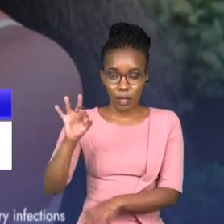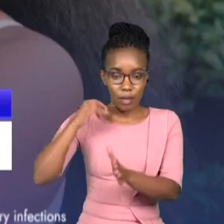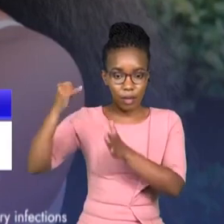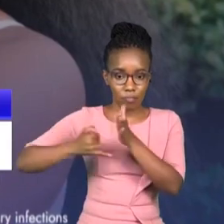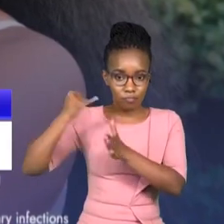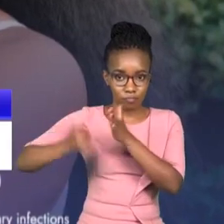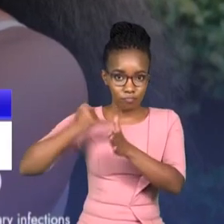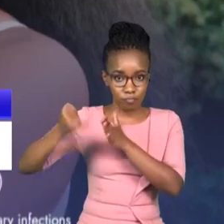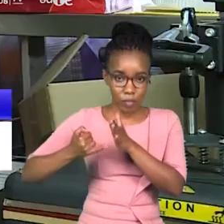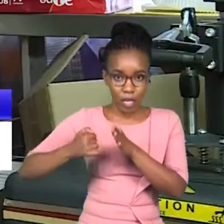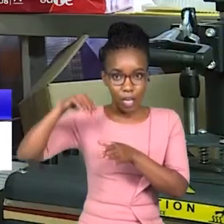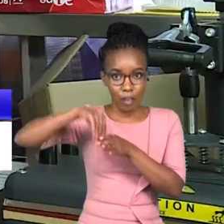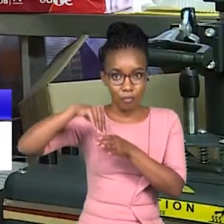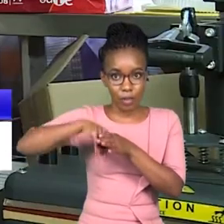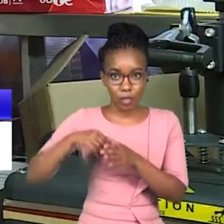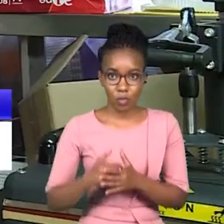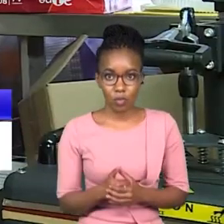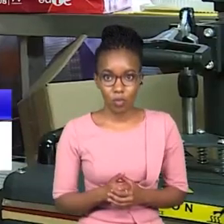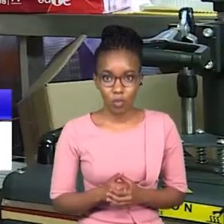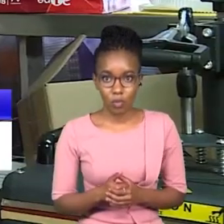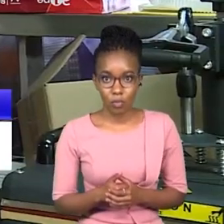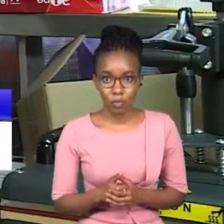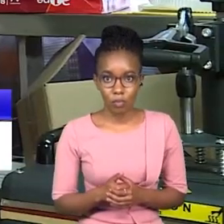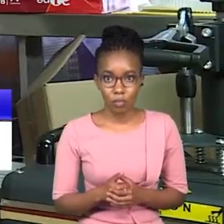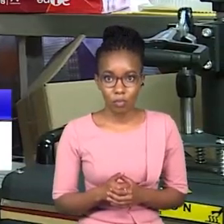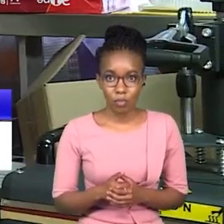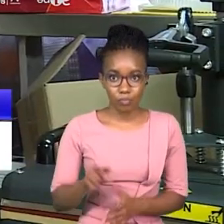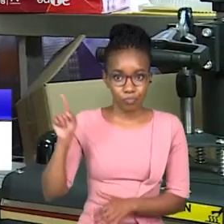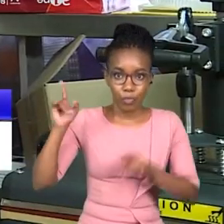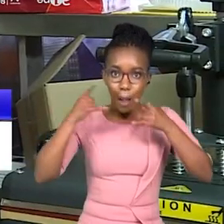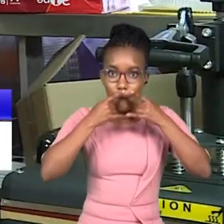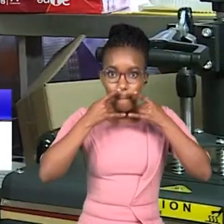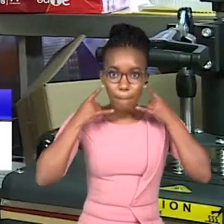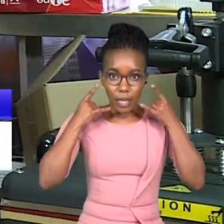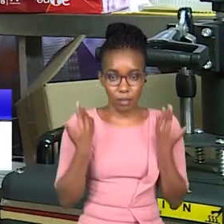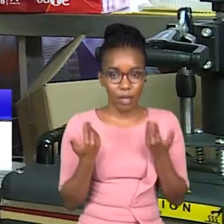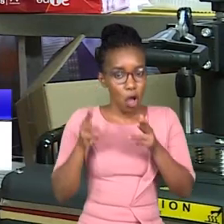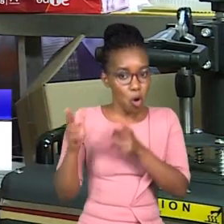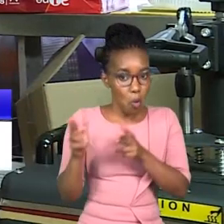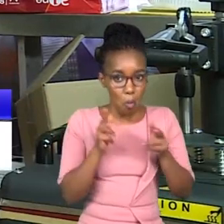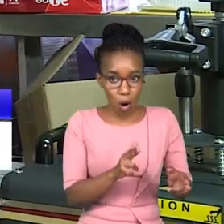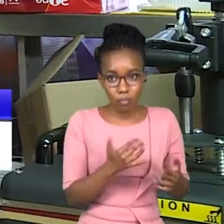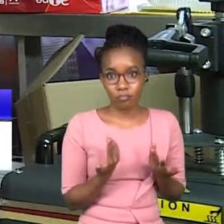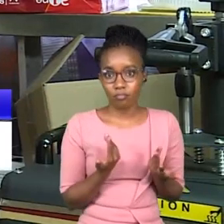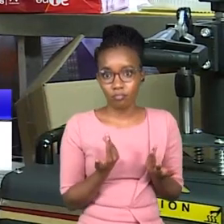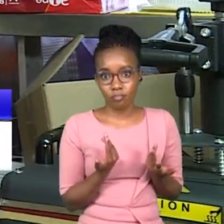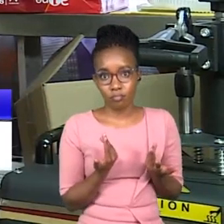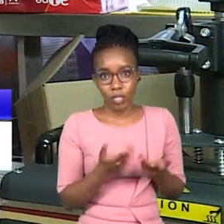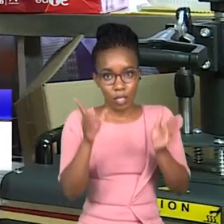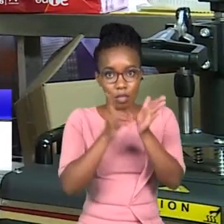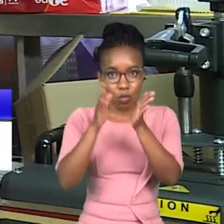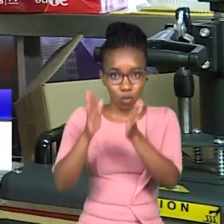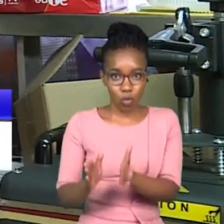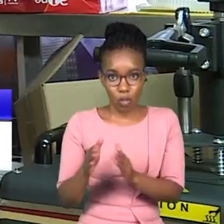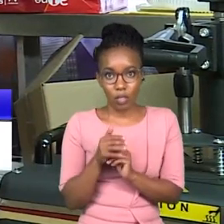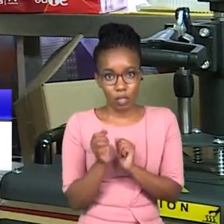Bedi Investments. Now, this mask may look like your ordinary mask. As Dr. Joseph